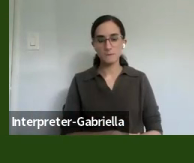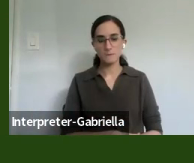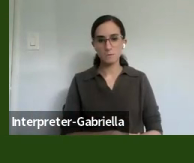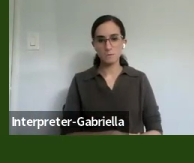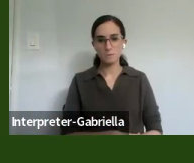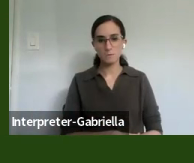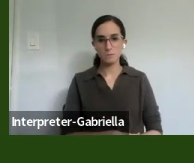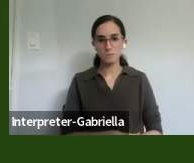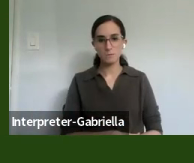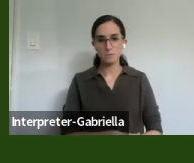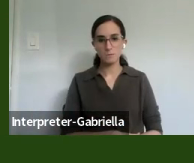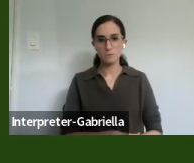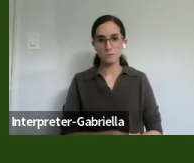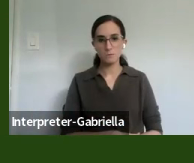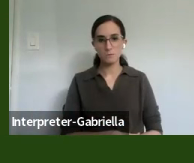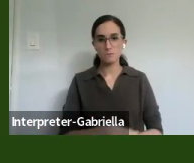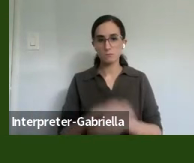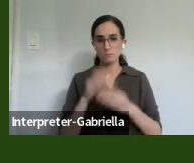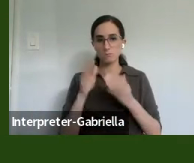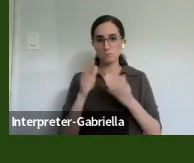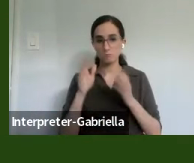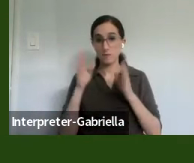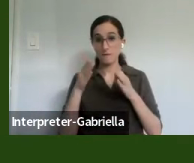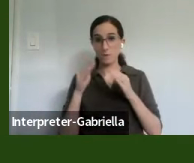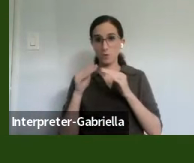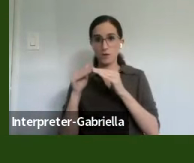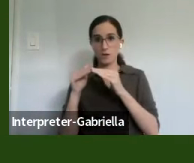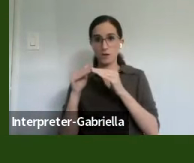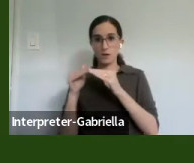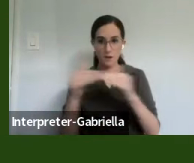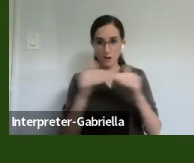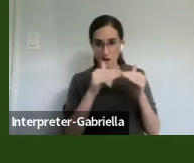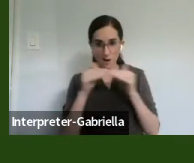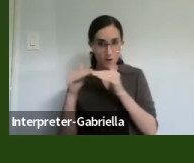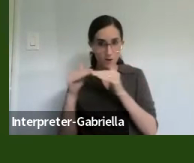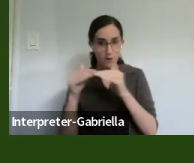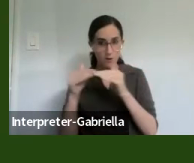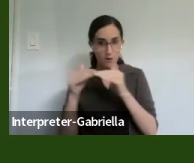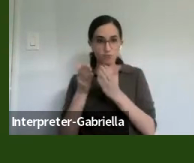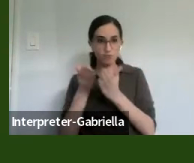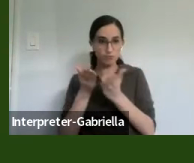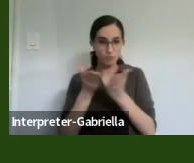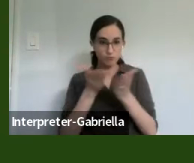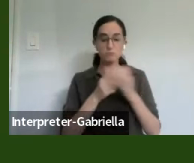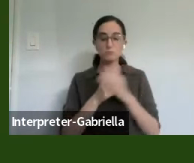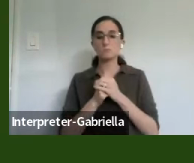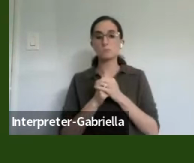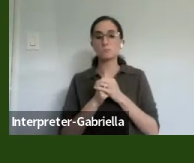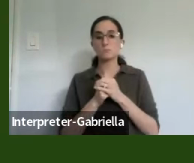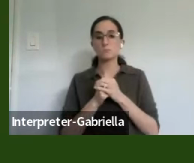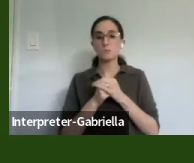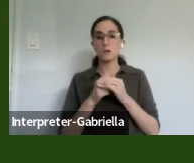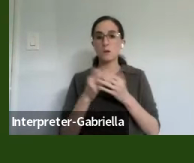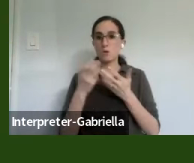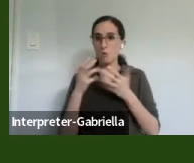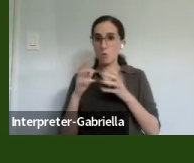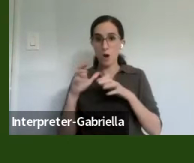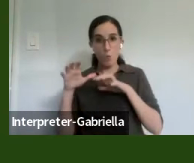We're focused on equity. Nos enfocamos en la equidad. We don't want to be redundant. No queremos ser